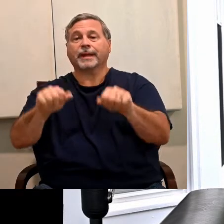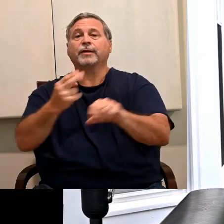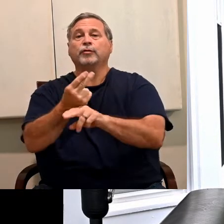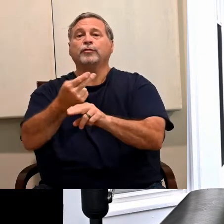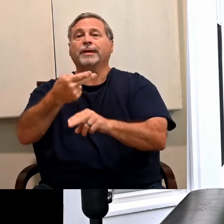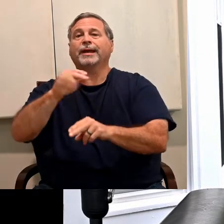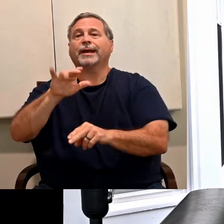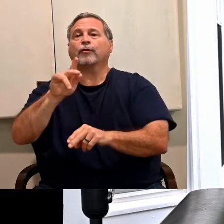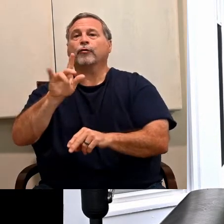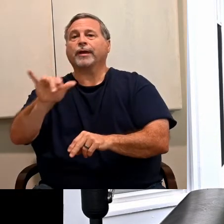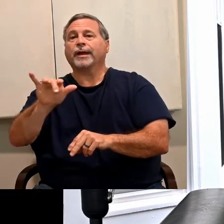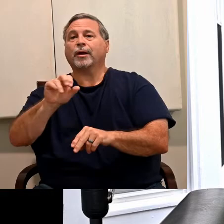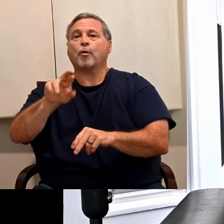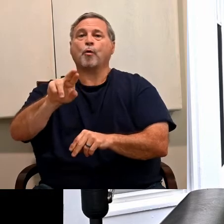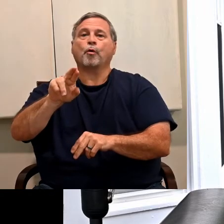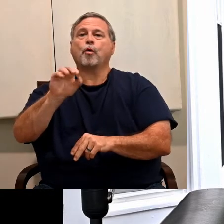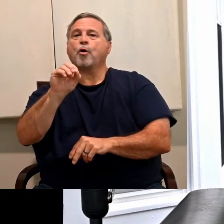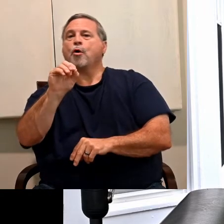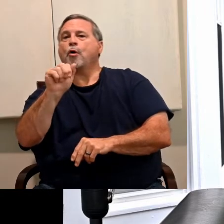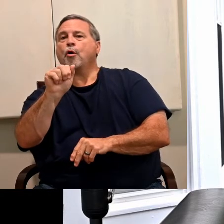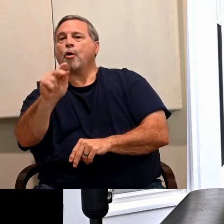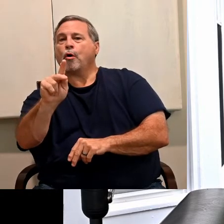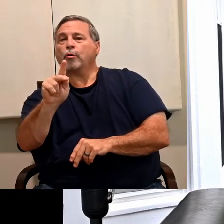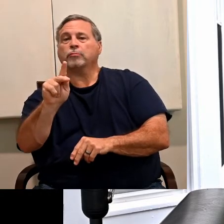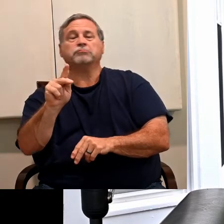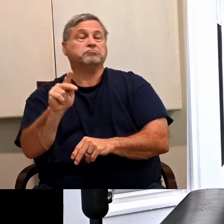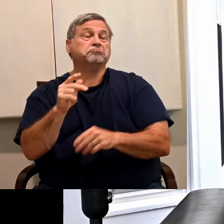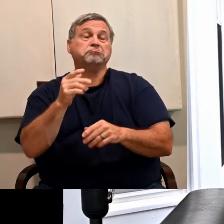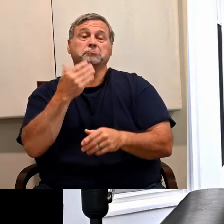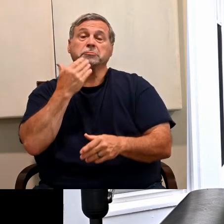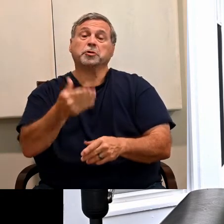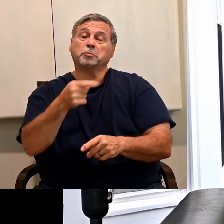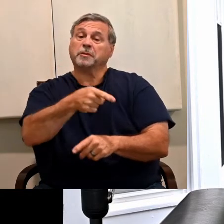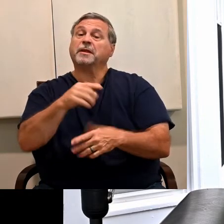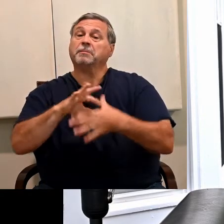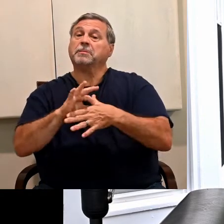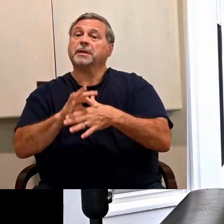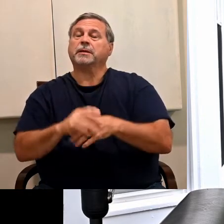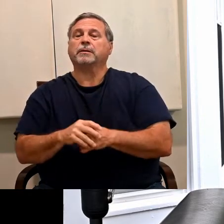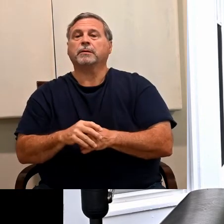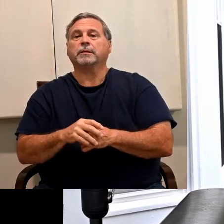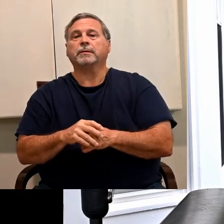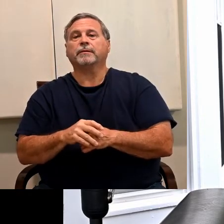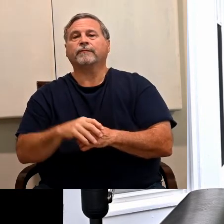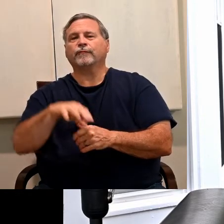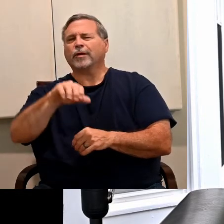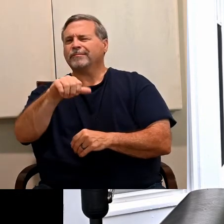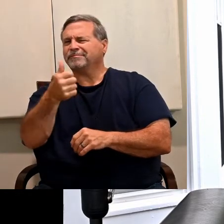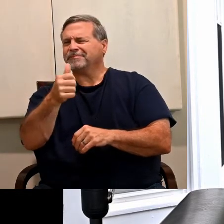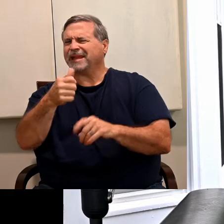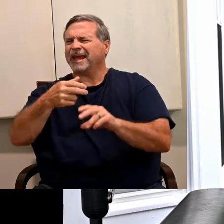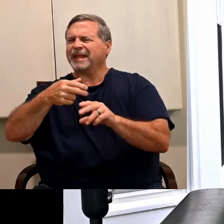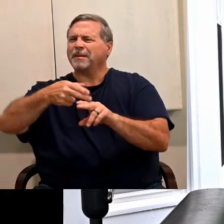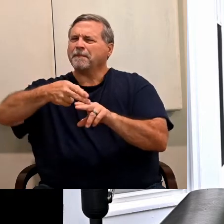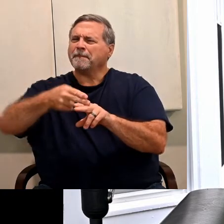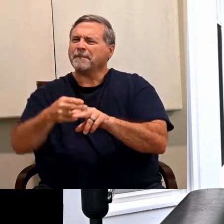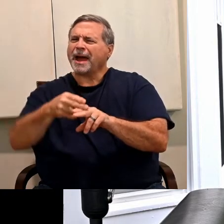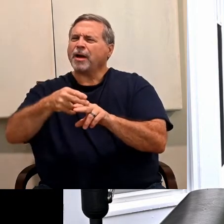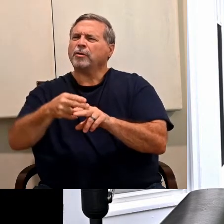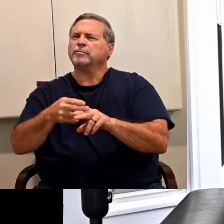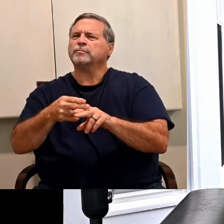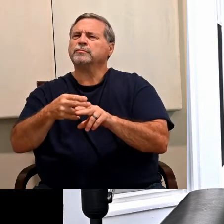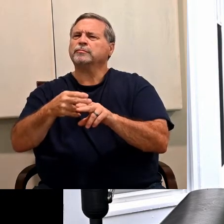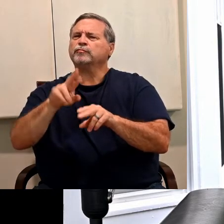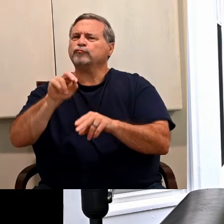anymore, although you could use a hickory or even an oak would be quite good with this piece of meat. For a